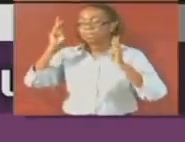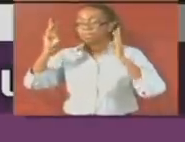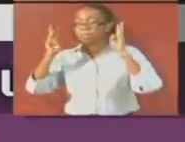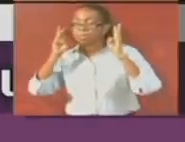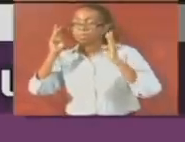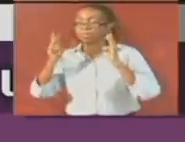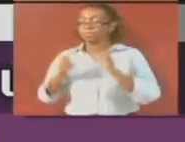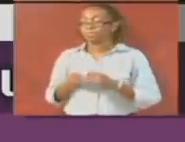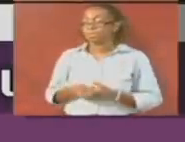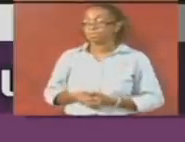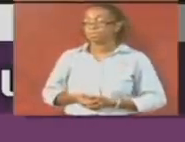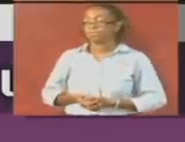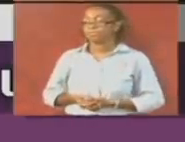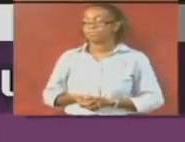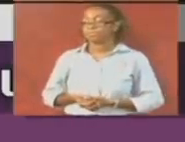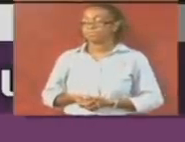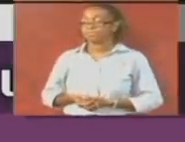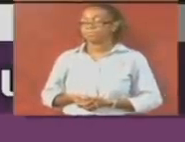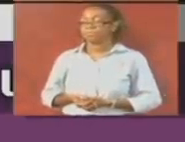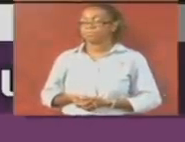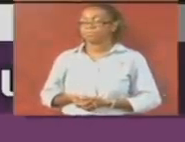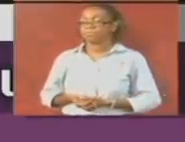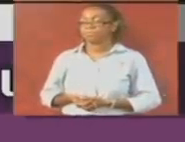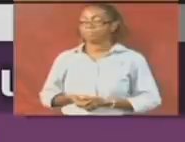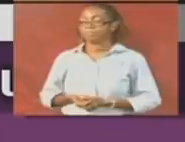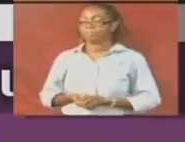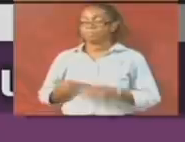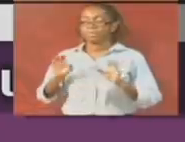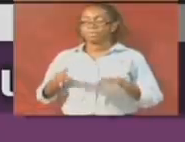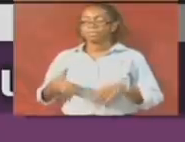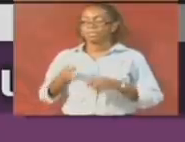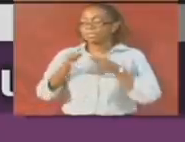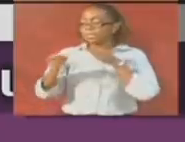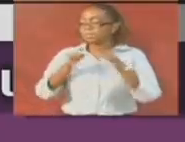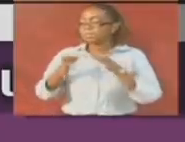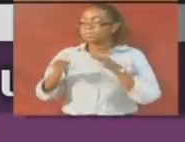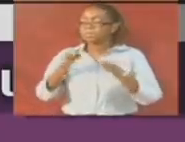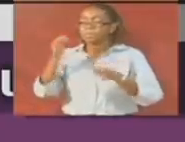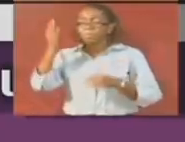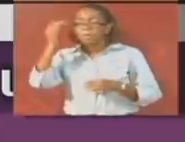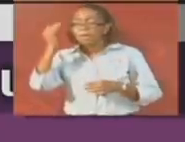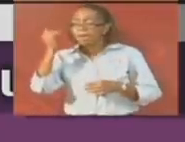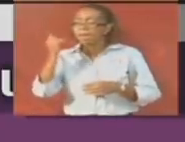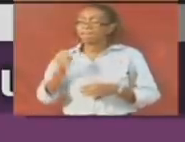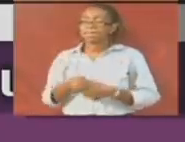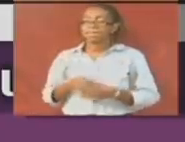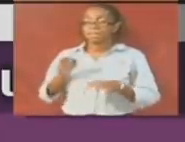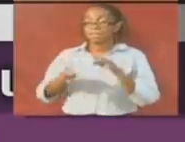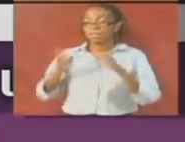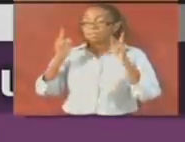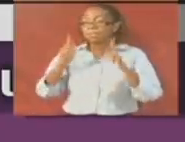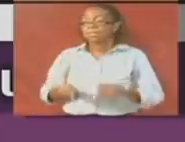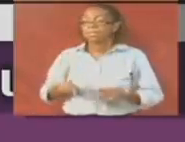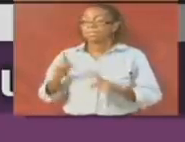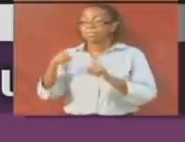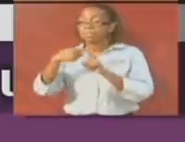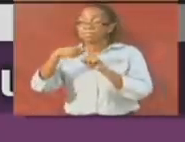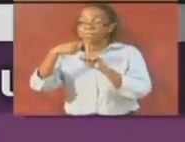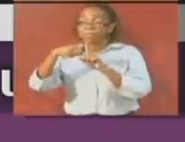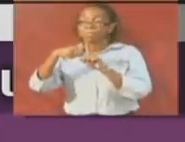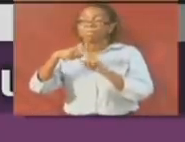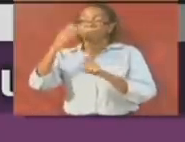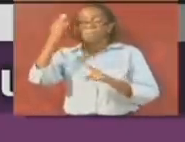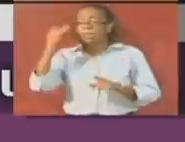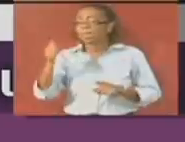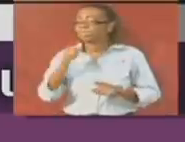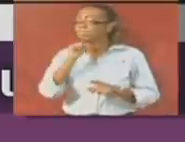pandemic. So sorry, can we go back to that and say why we would not be testing all positive samples as soon as possible to see how quickly